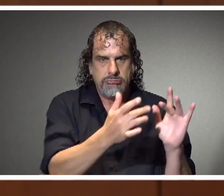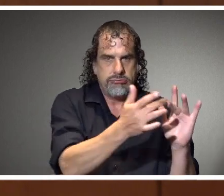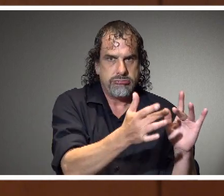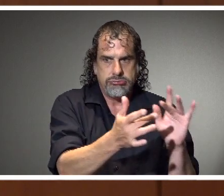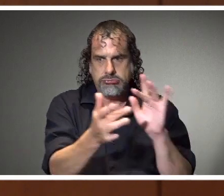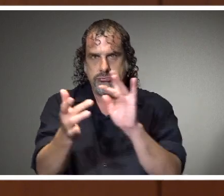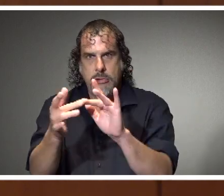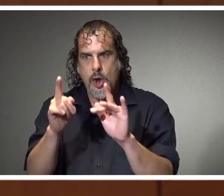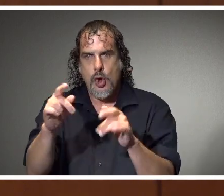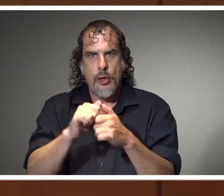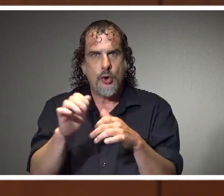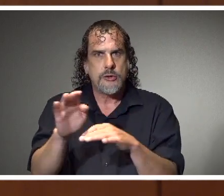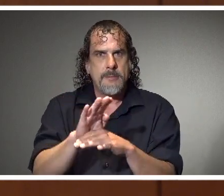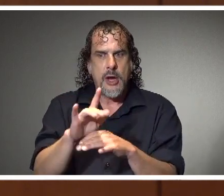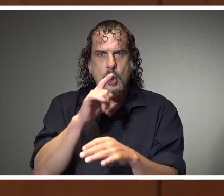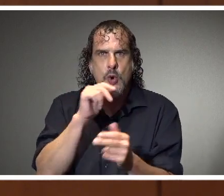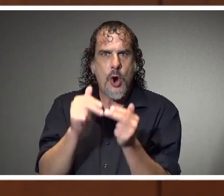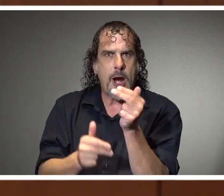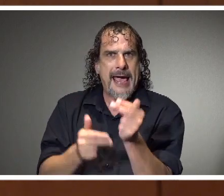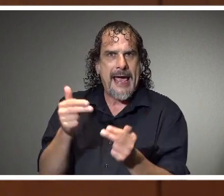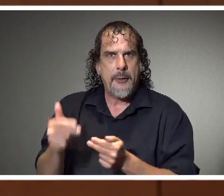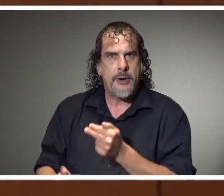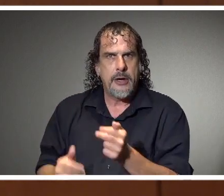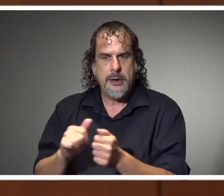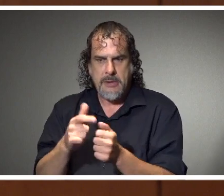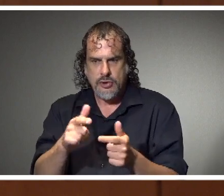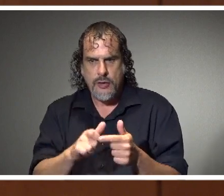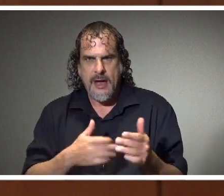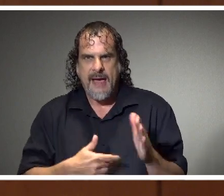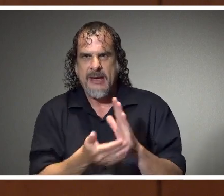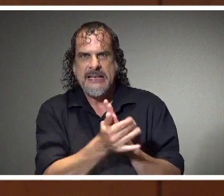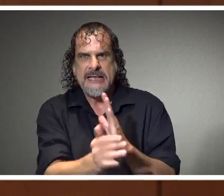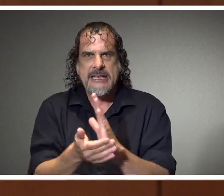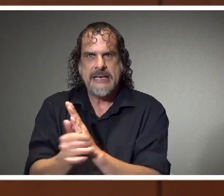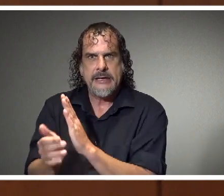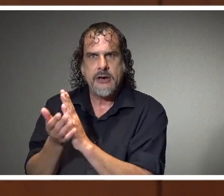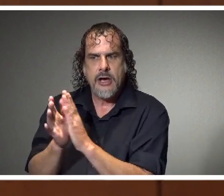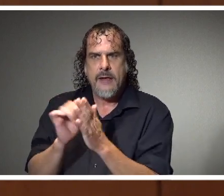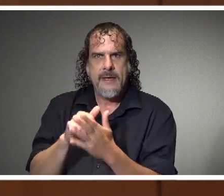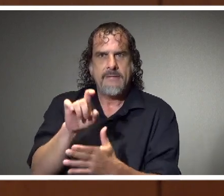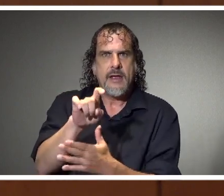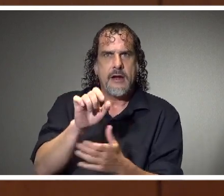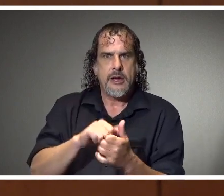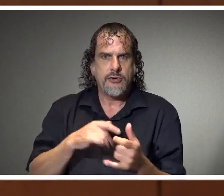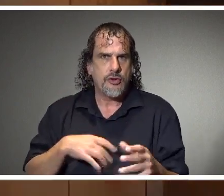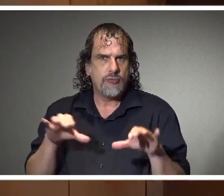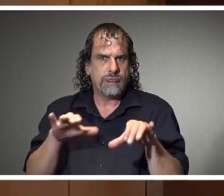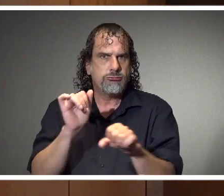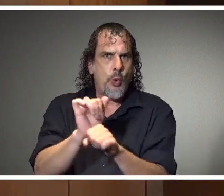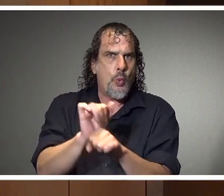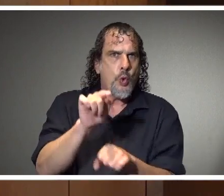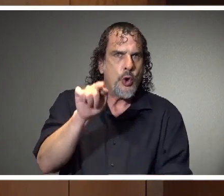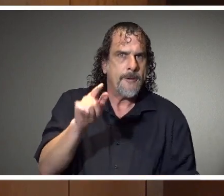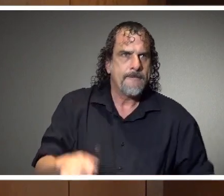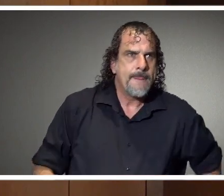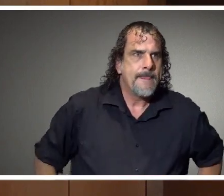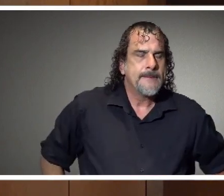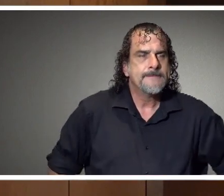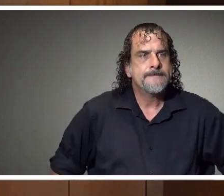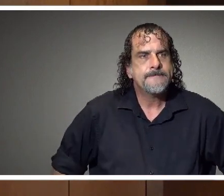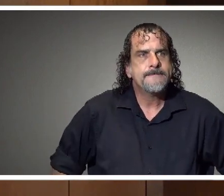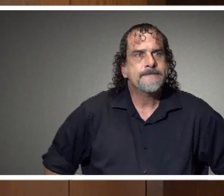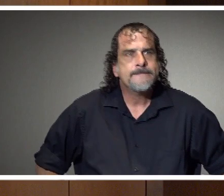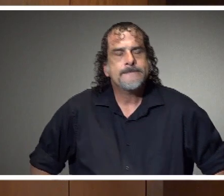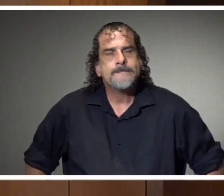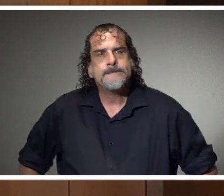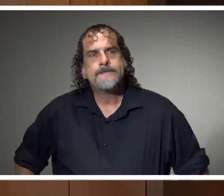with those employers who are hiring and make sure they have the skill set to produce. Hugh Keaton with WLOX